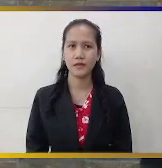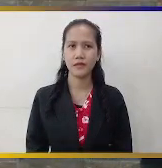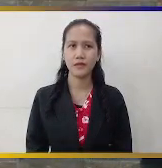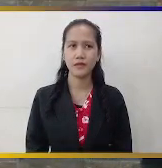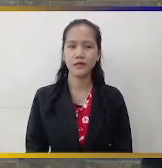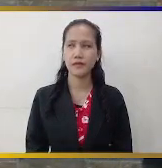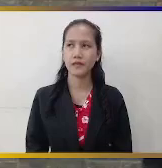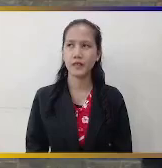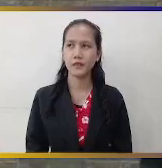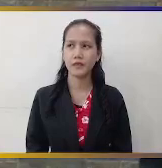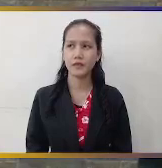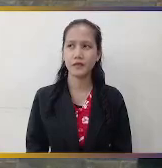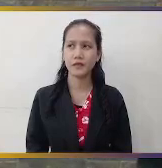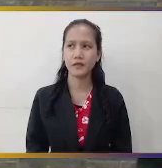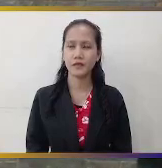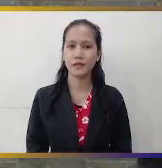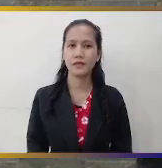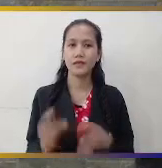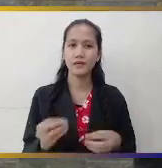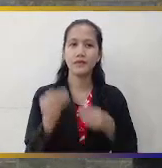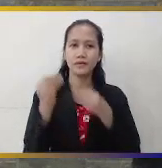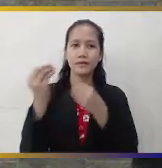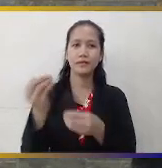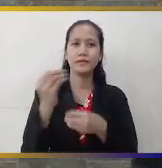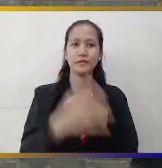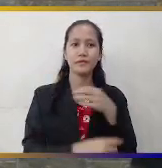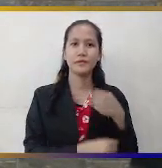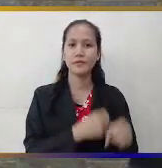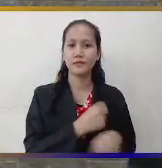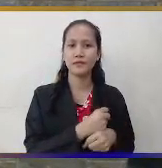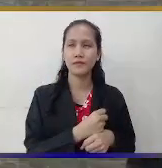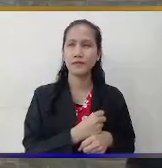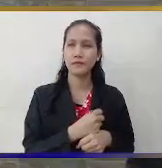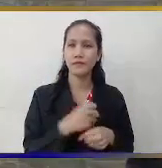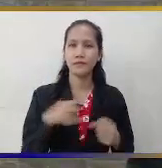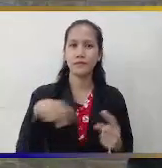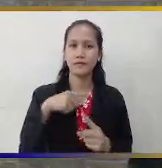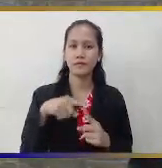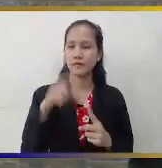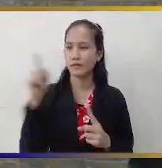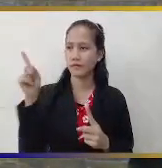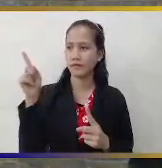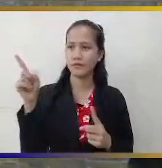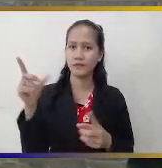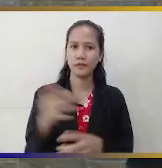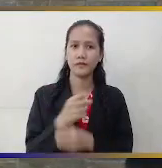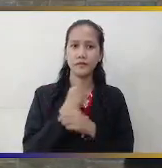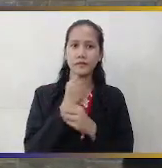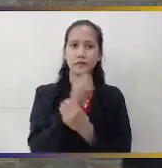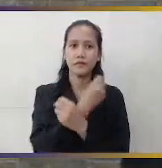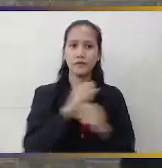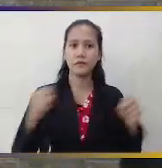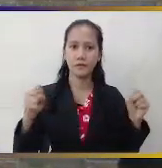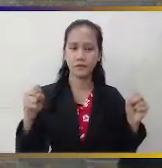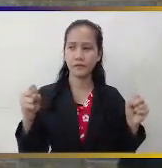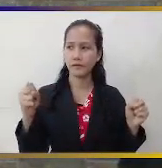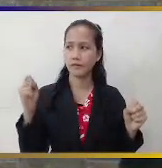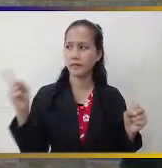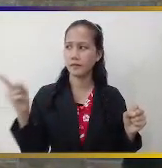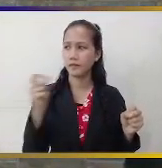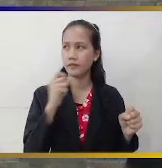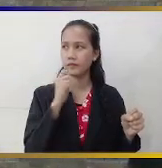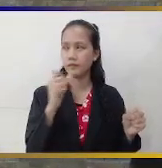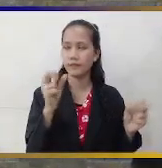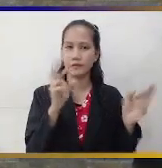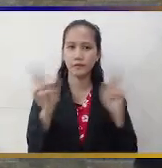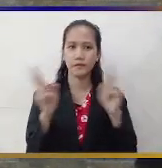hurts. Give sacrificially. When I got saved, I'm not bragging. When I got saved, I